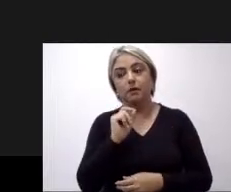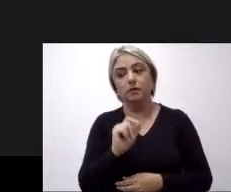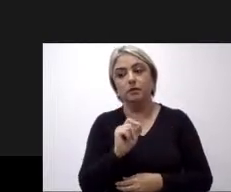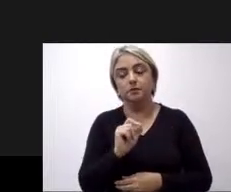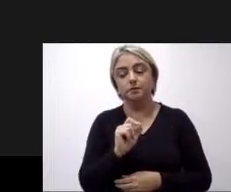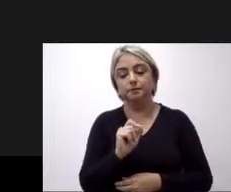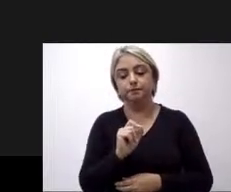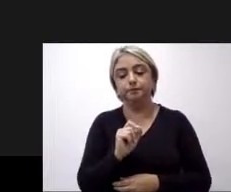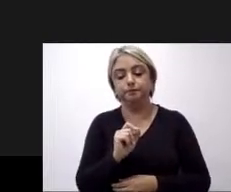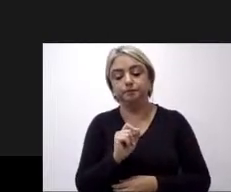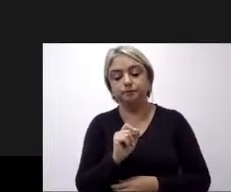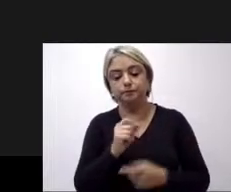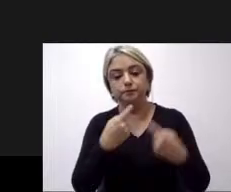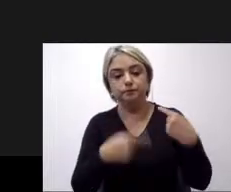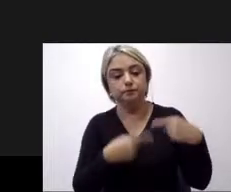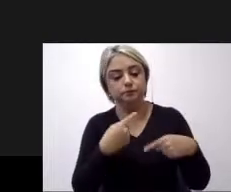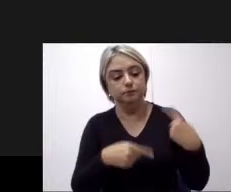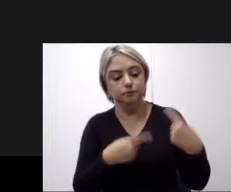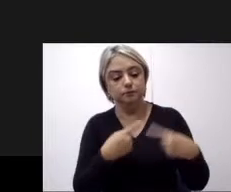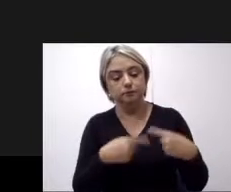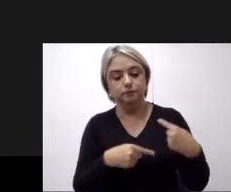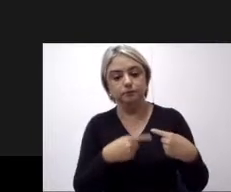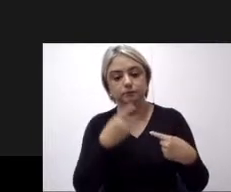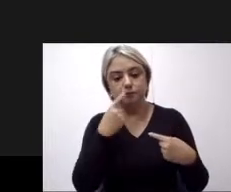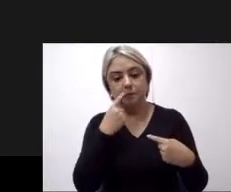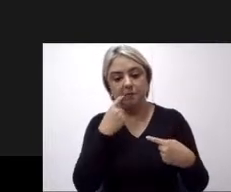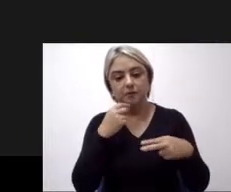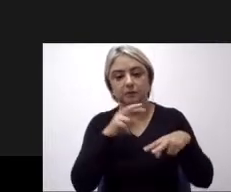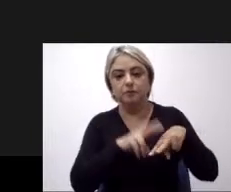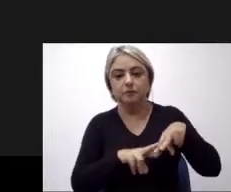Policies of Intimacy.